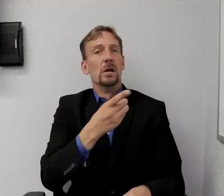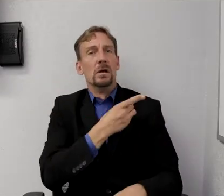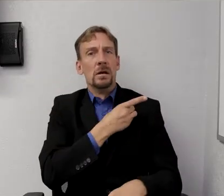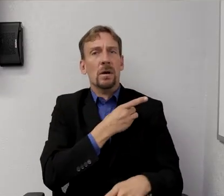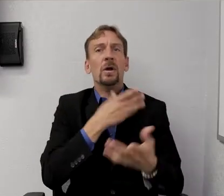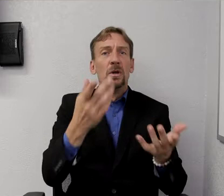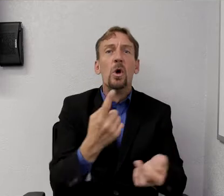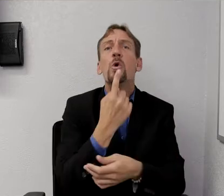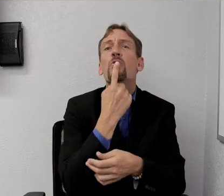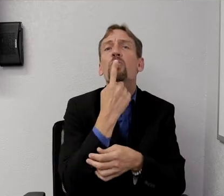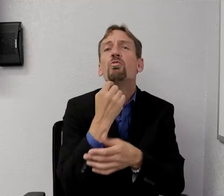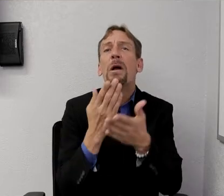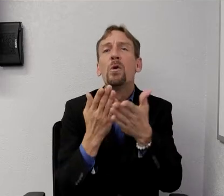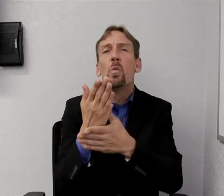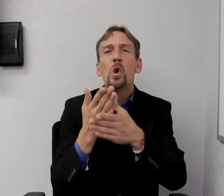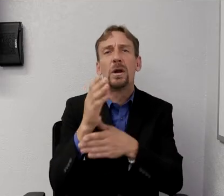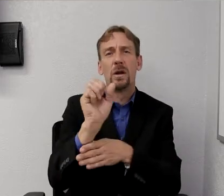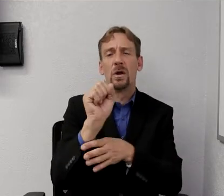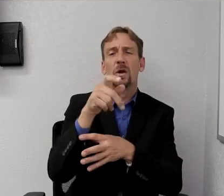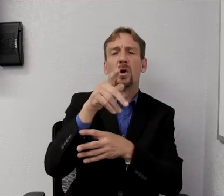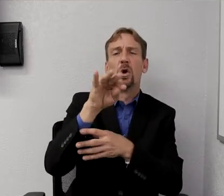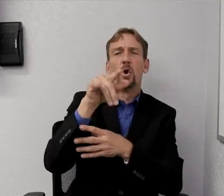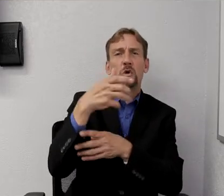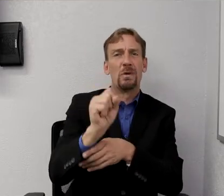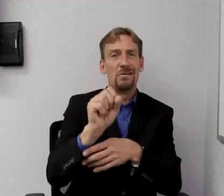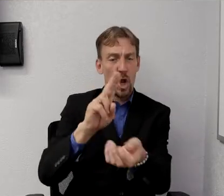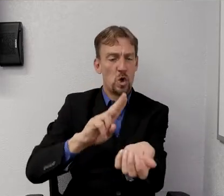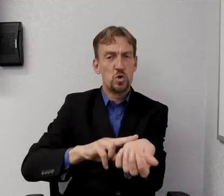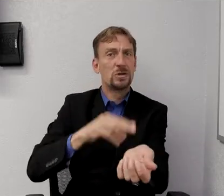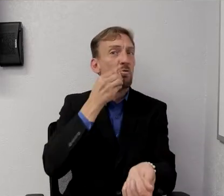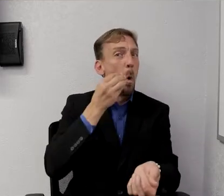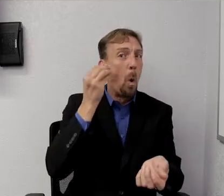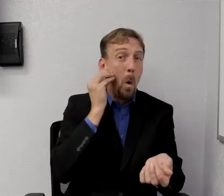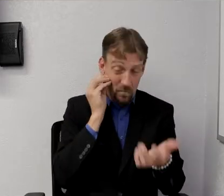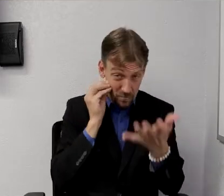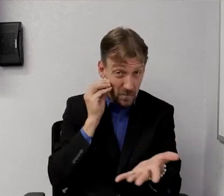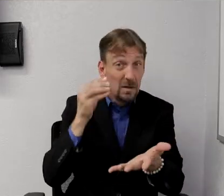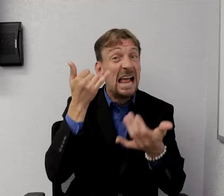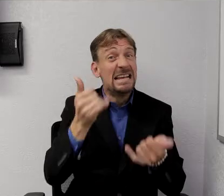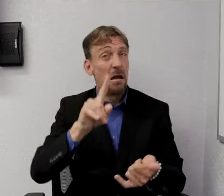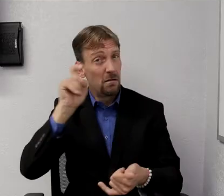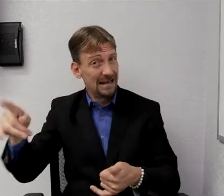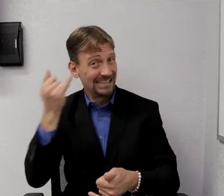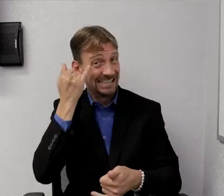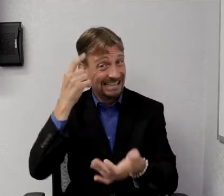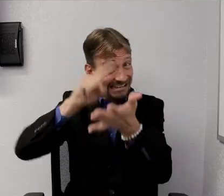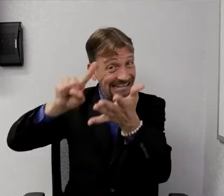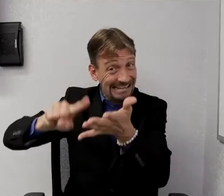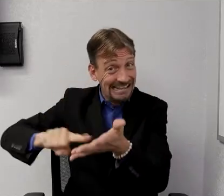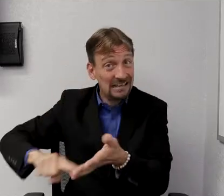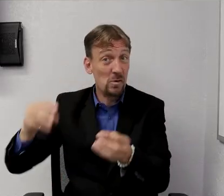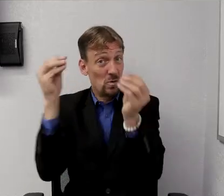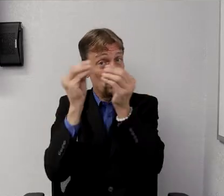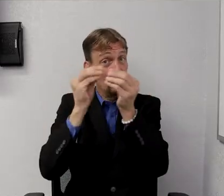that's just kind of taken us all aback. But so are there other nursing homes being inspected in light of